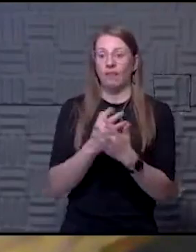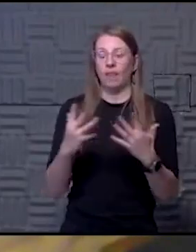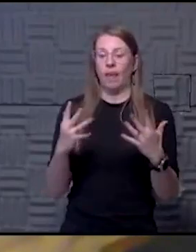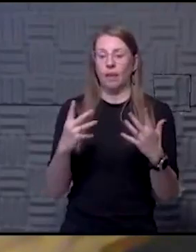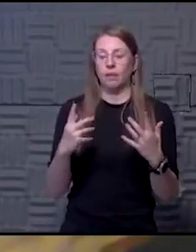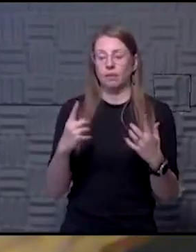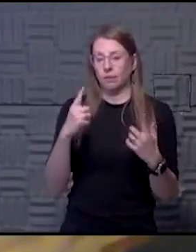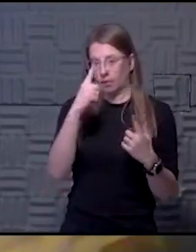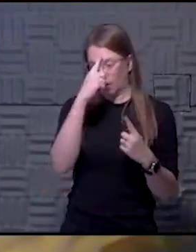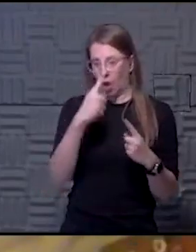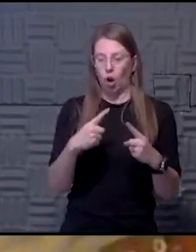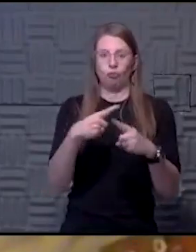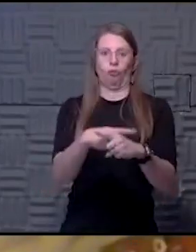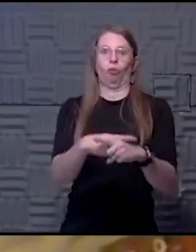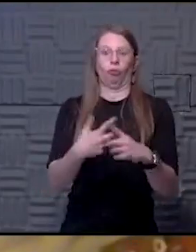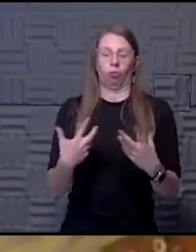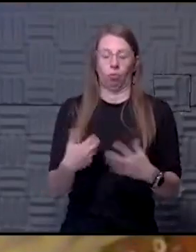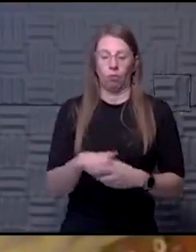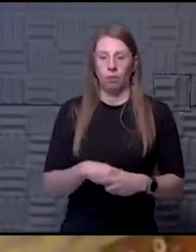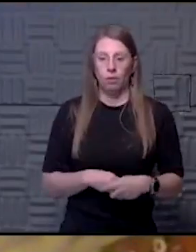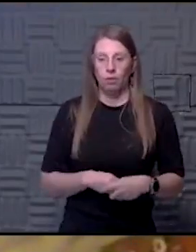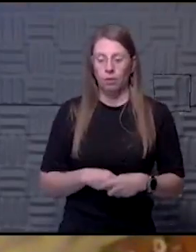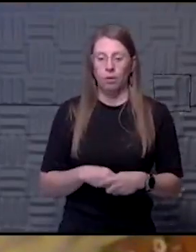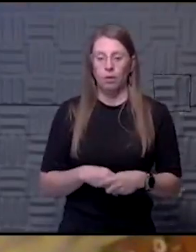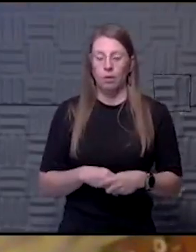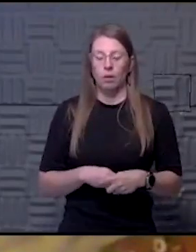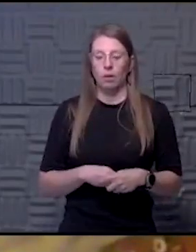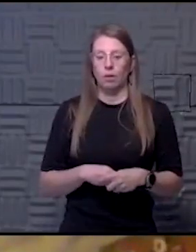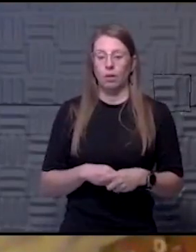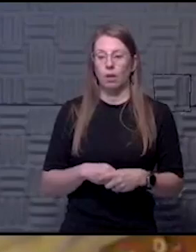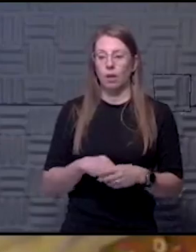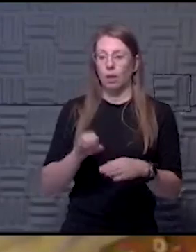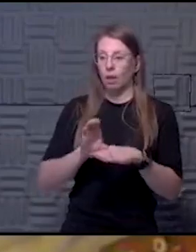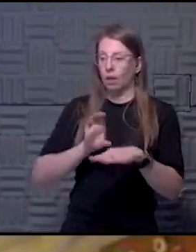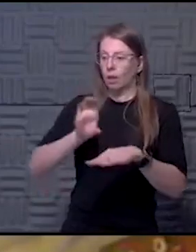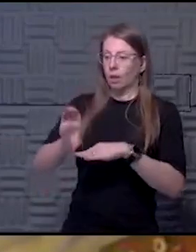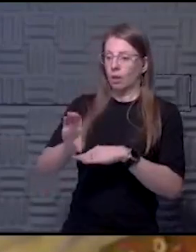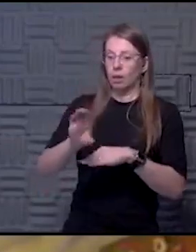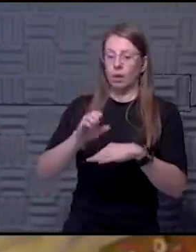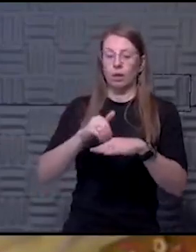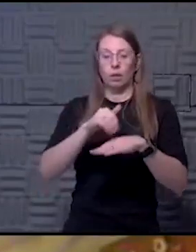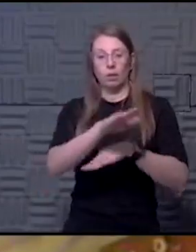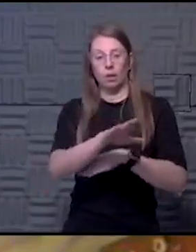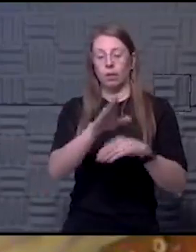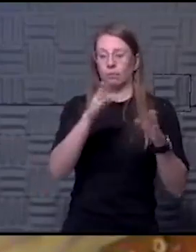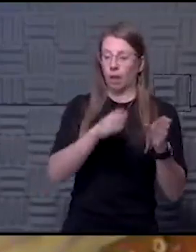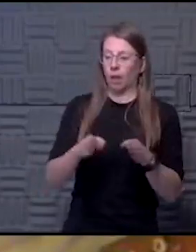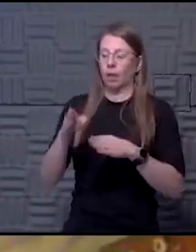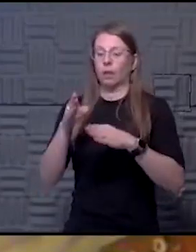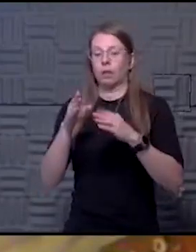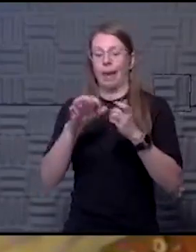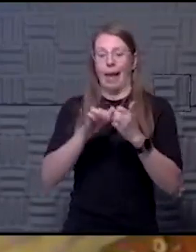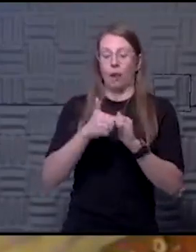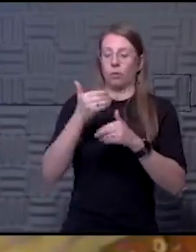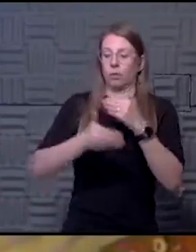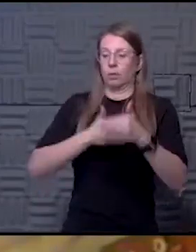controversial, and where the vaccine goes is controversial. The allocation methodologies, and